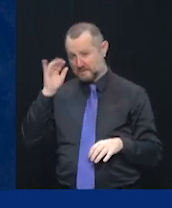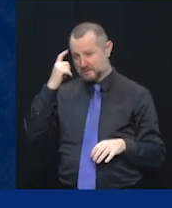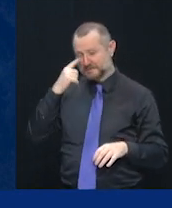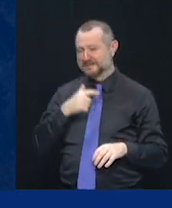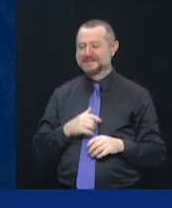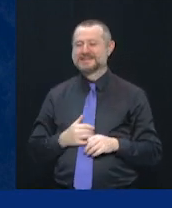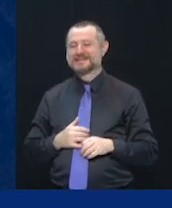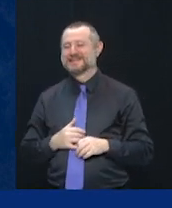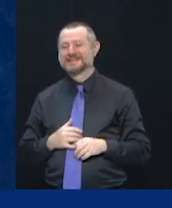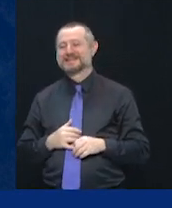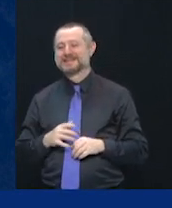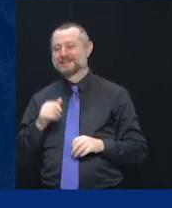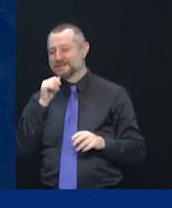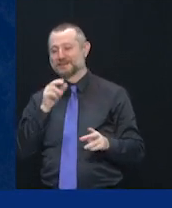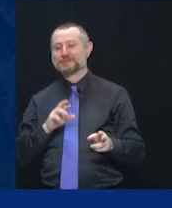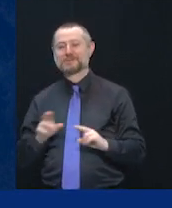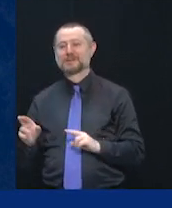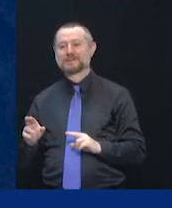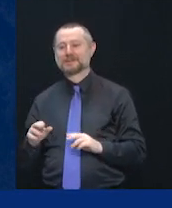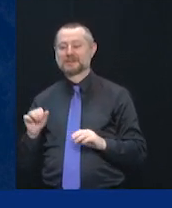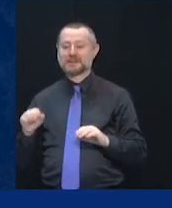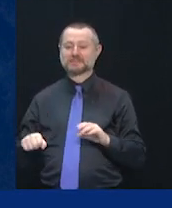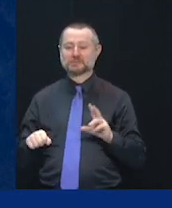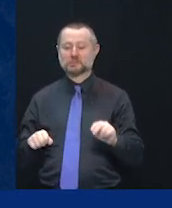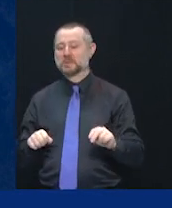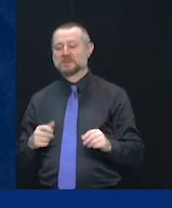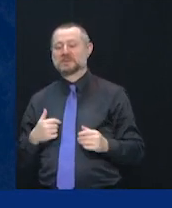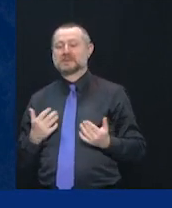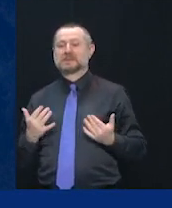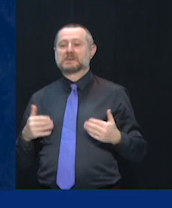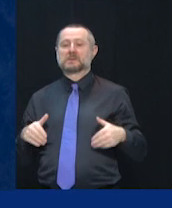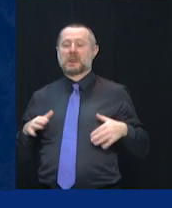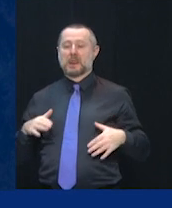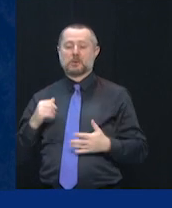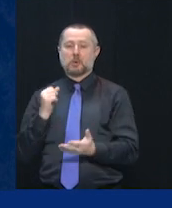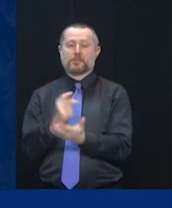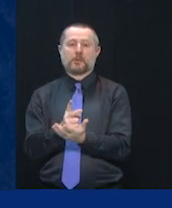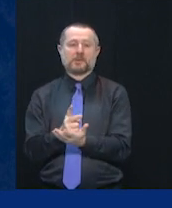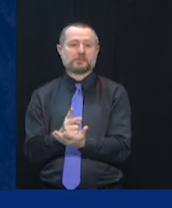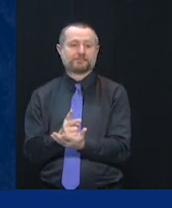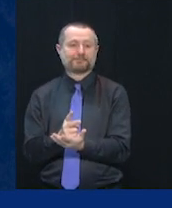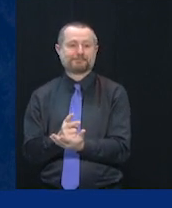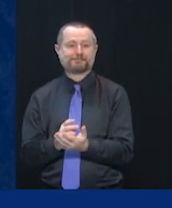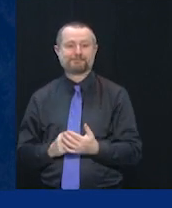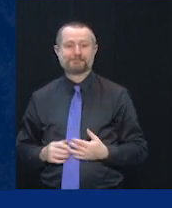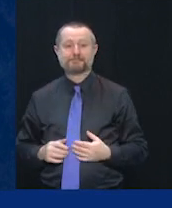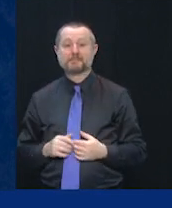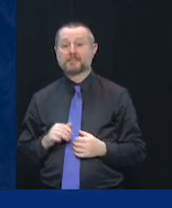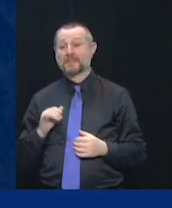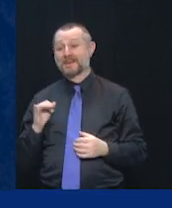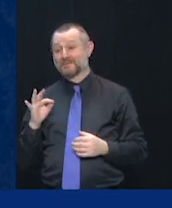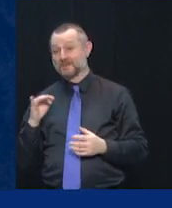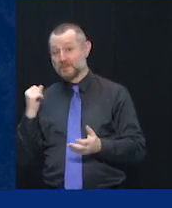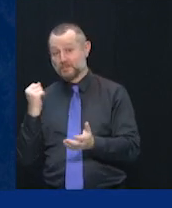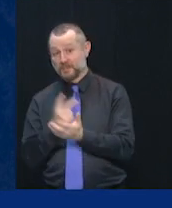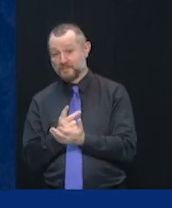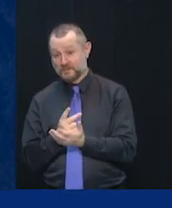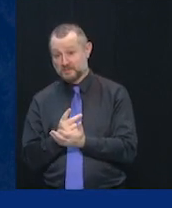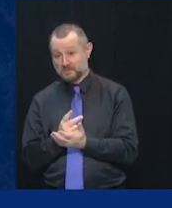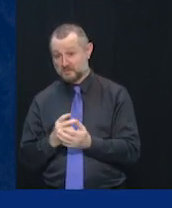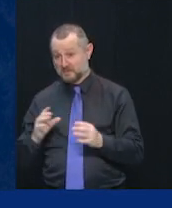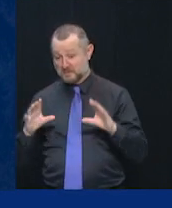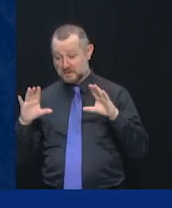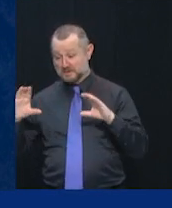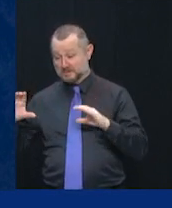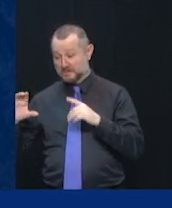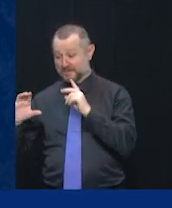there at this point. They have not approved it. But if they do approve it, then New York is ready, willing, and